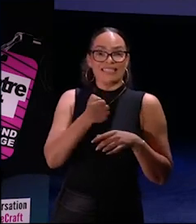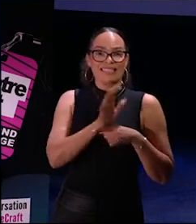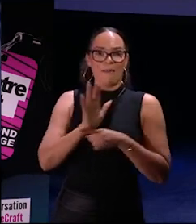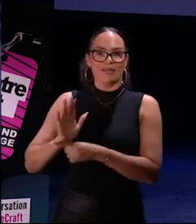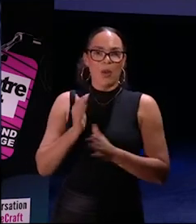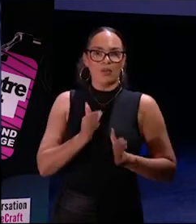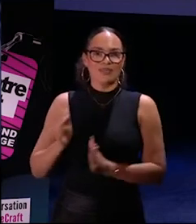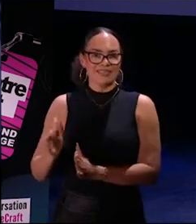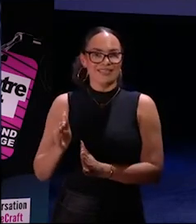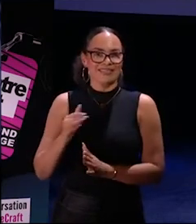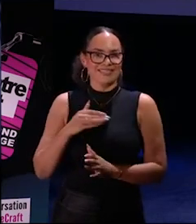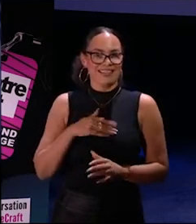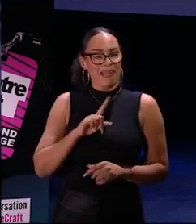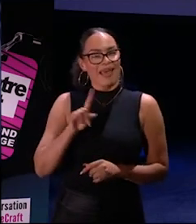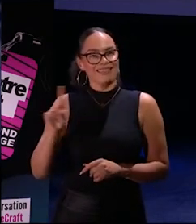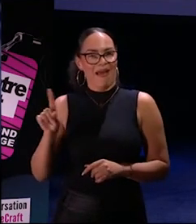good. I think I'll go and do that later.